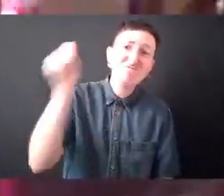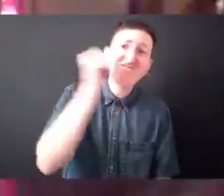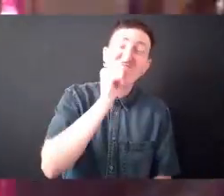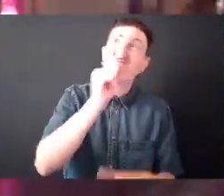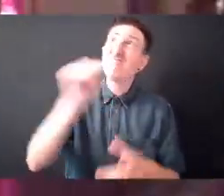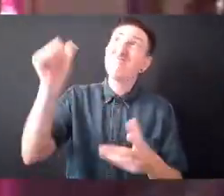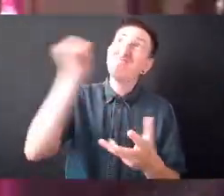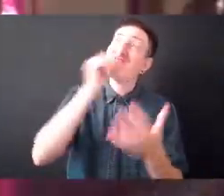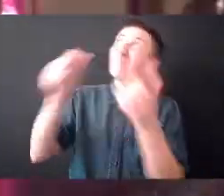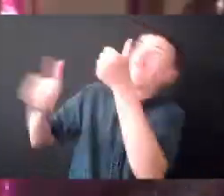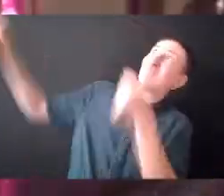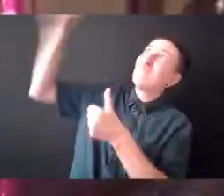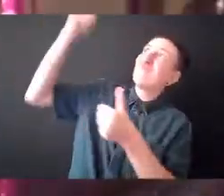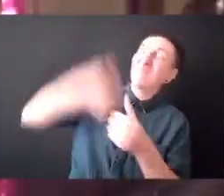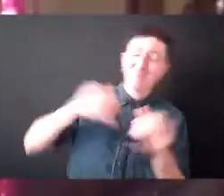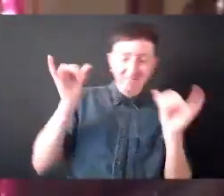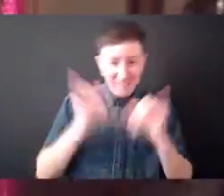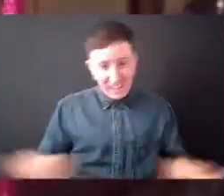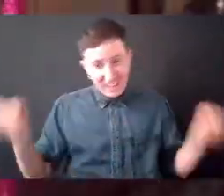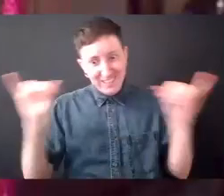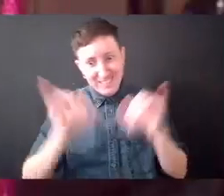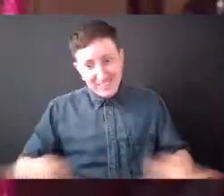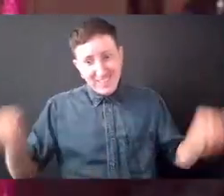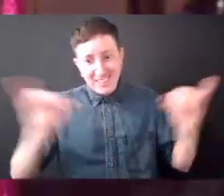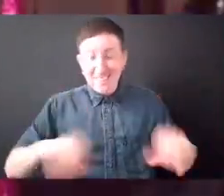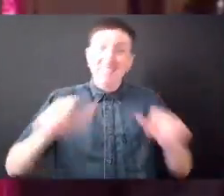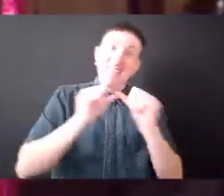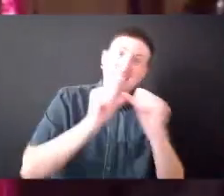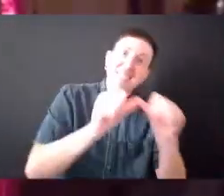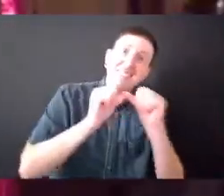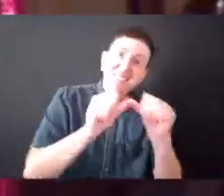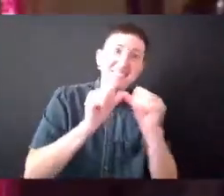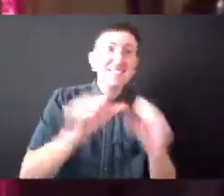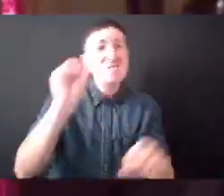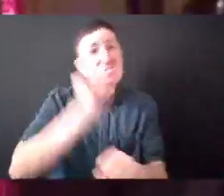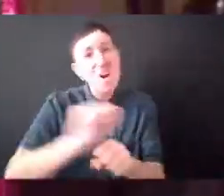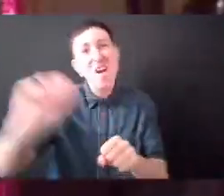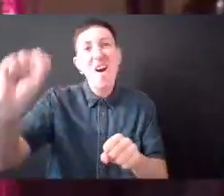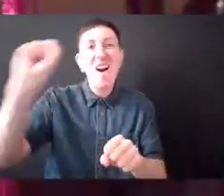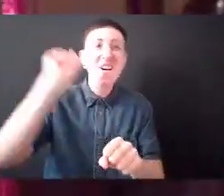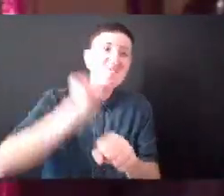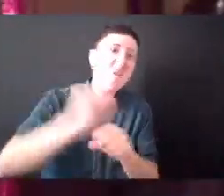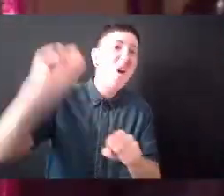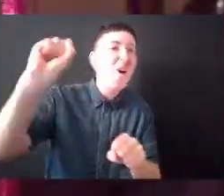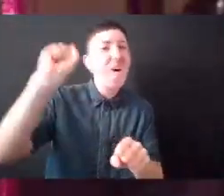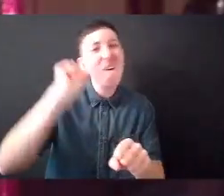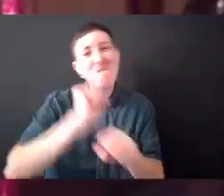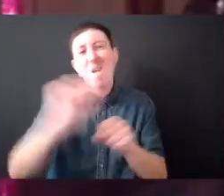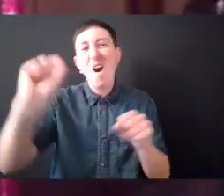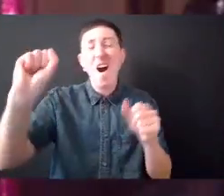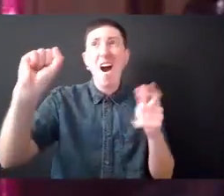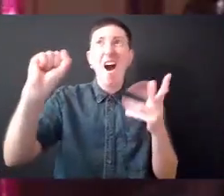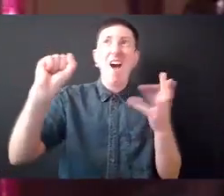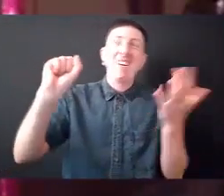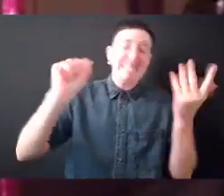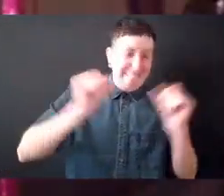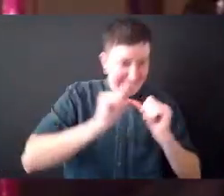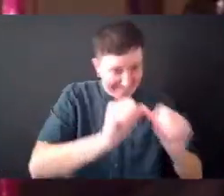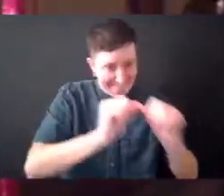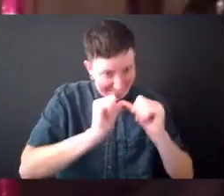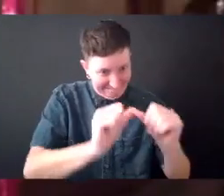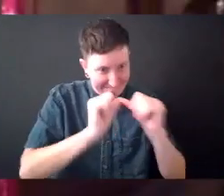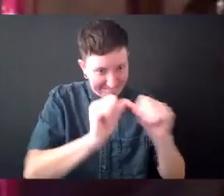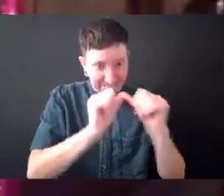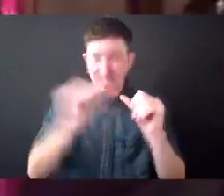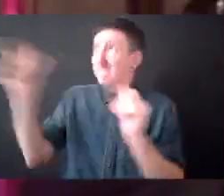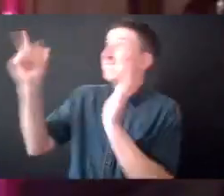you. And you're better alive if you think about it, don't you? It's a rich man's game. No matter